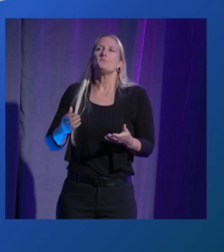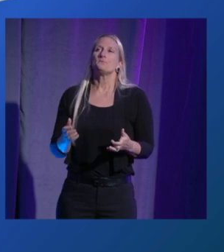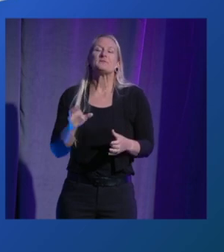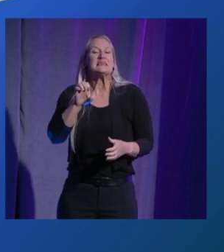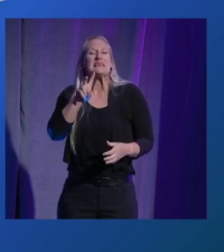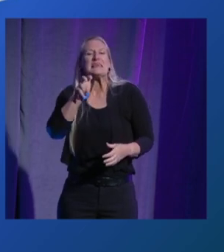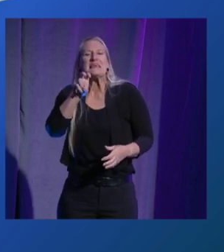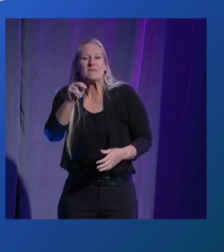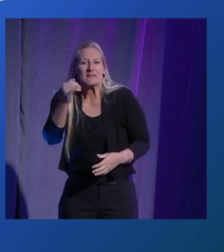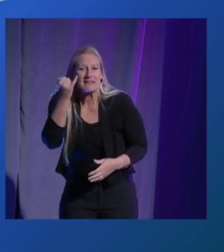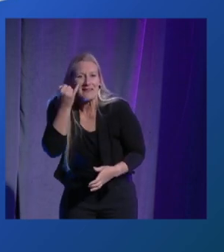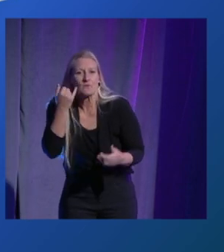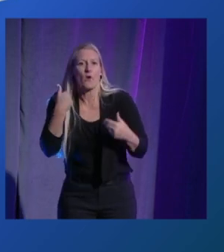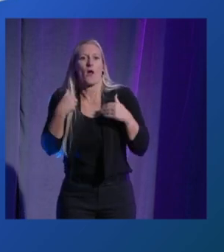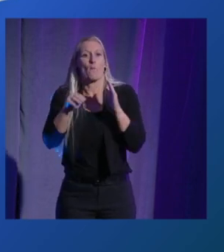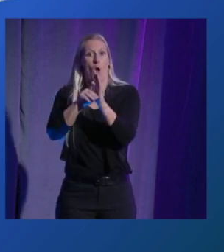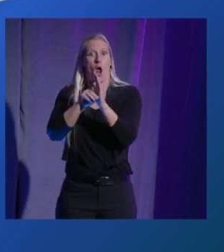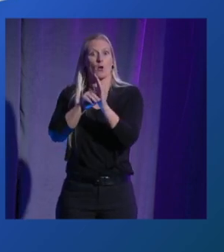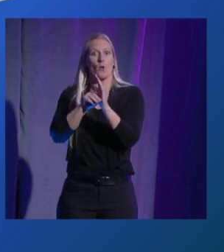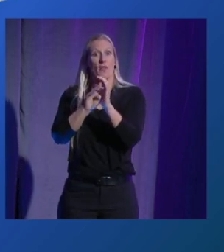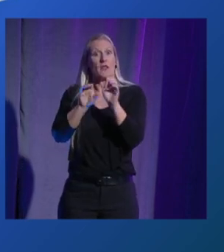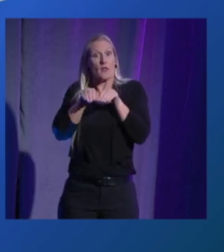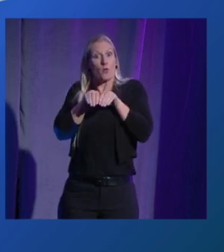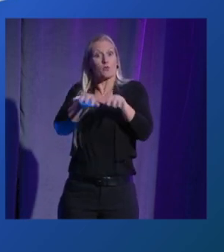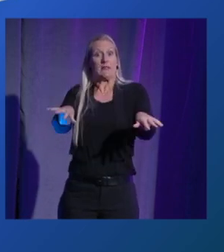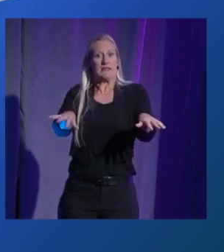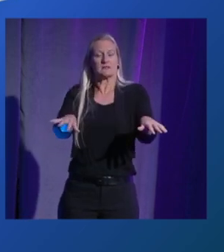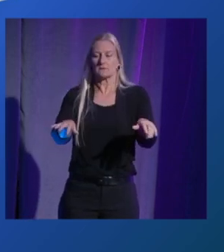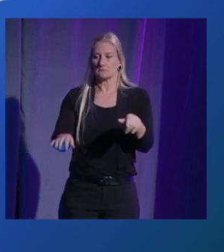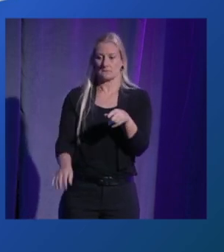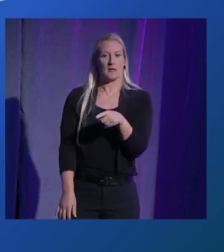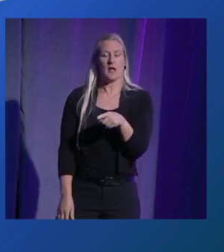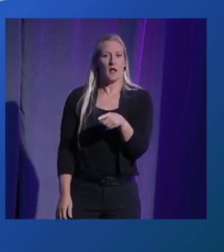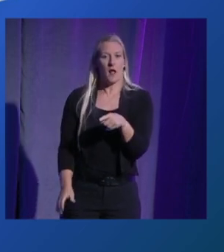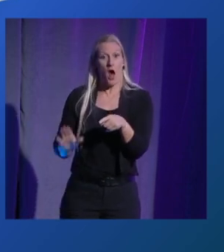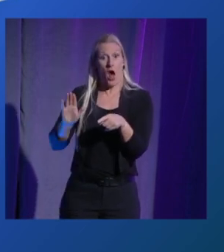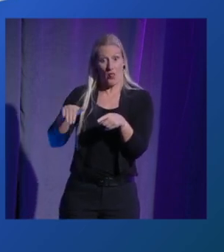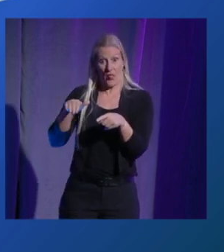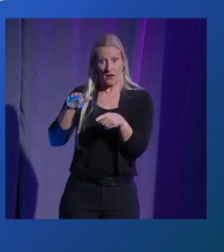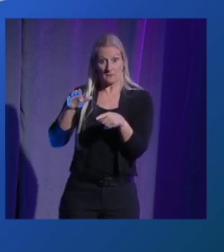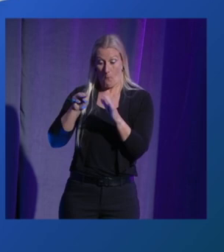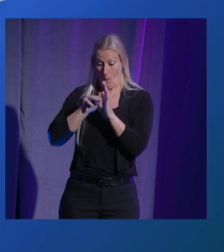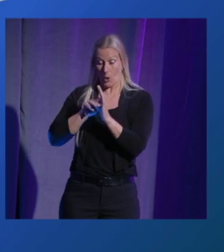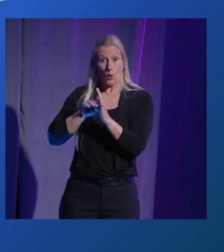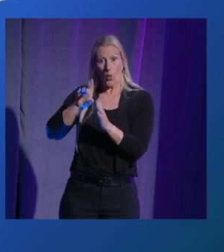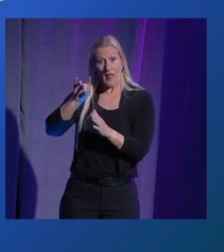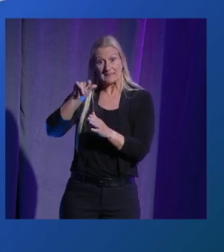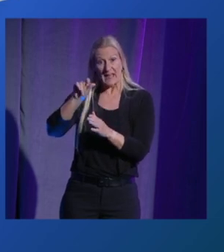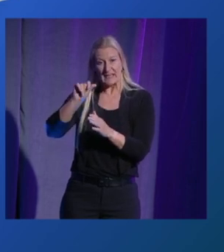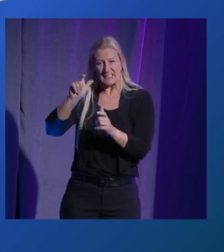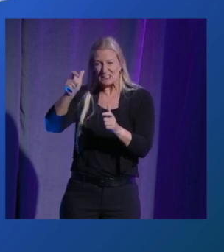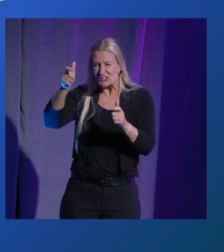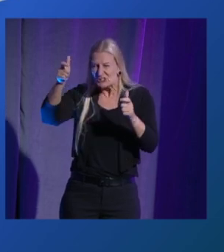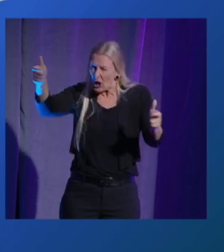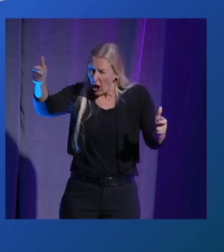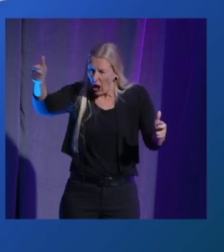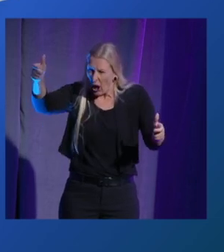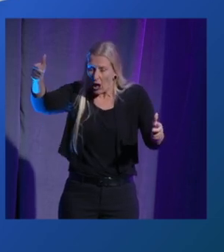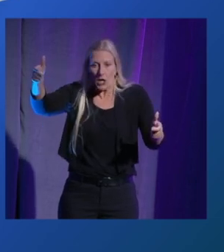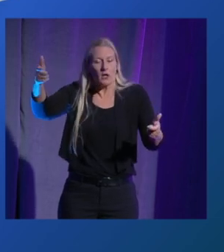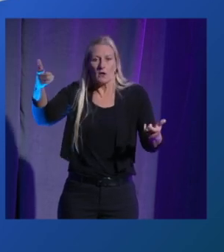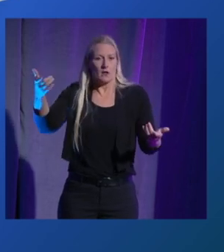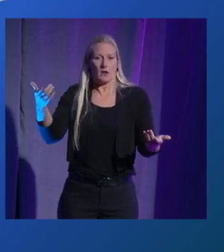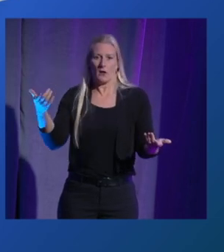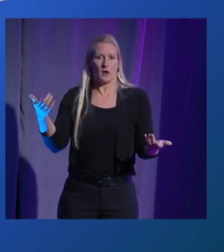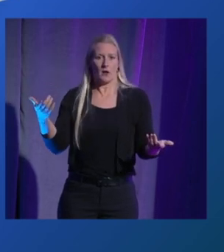are so large that we cannot interrogate them right we cannot go and look through every image that